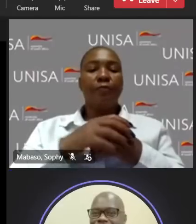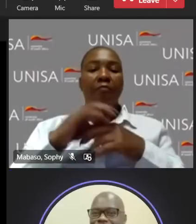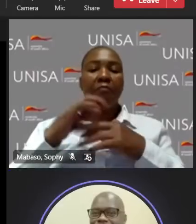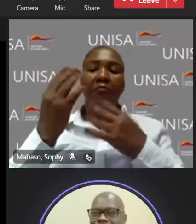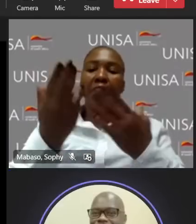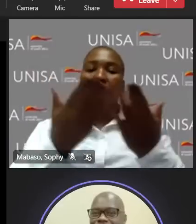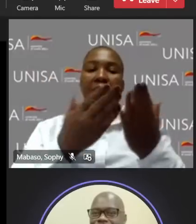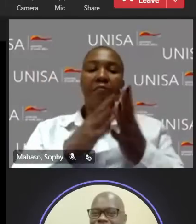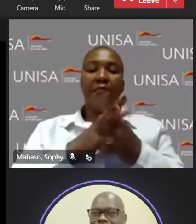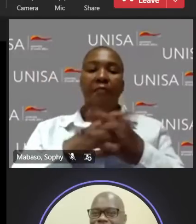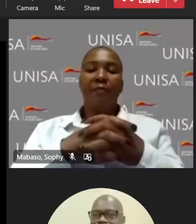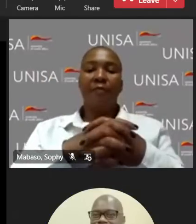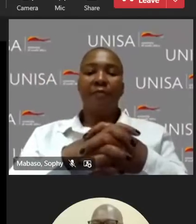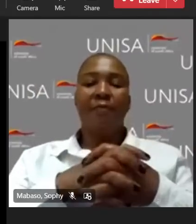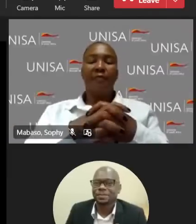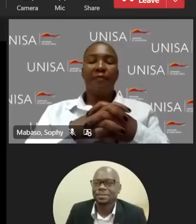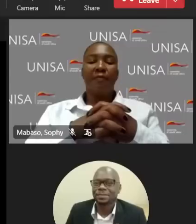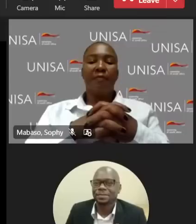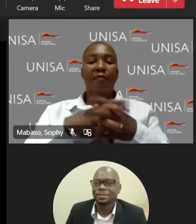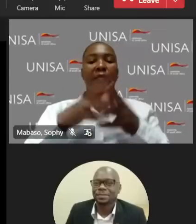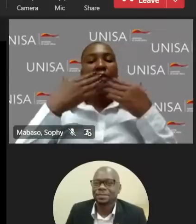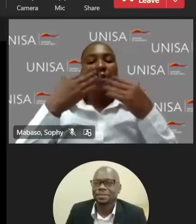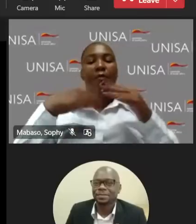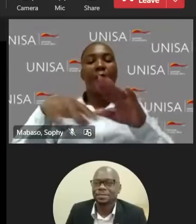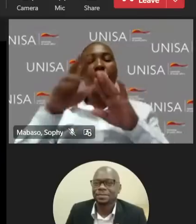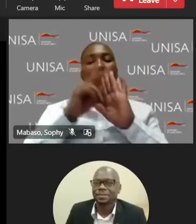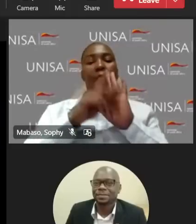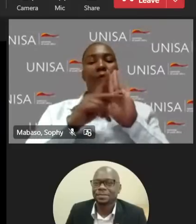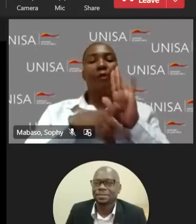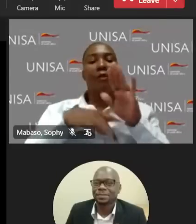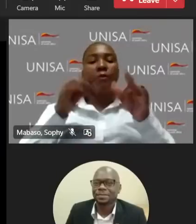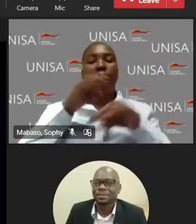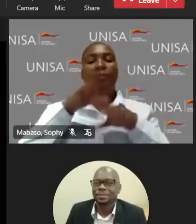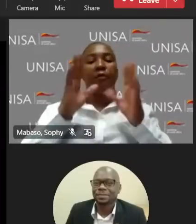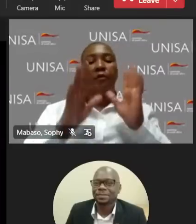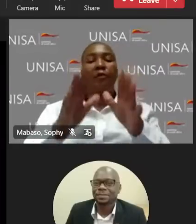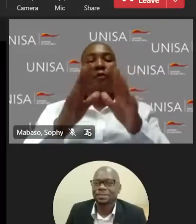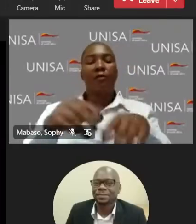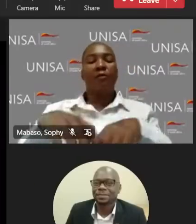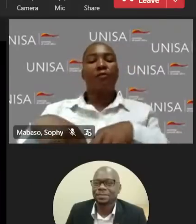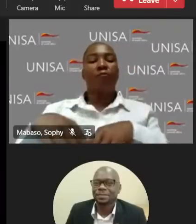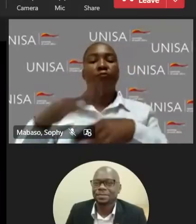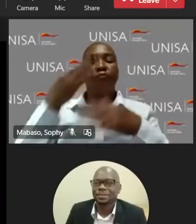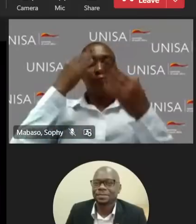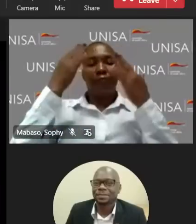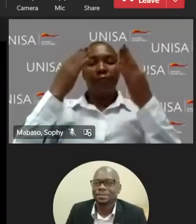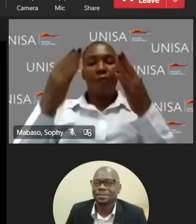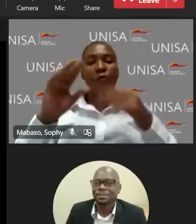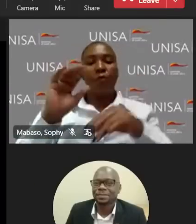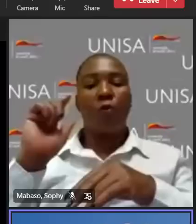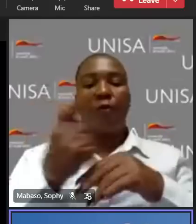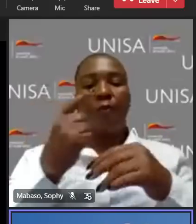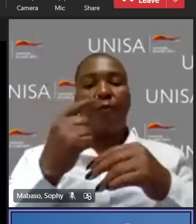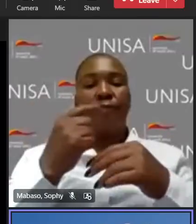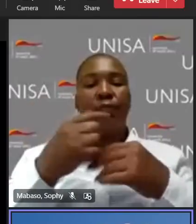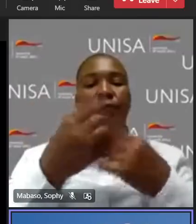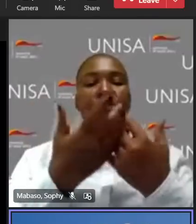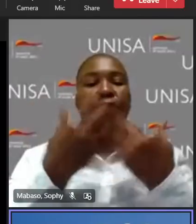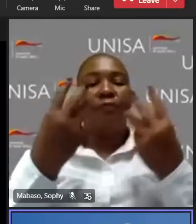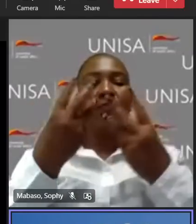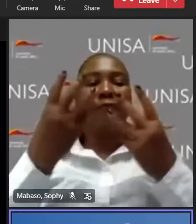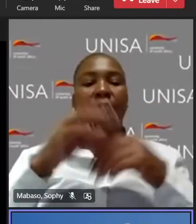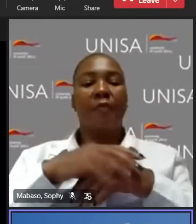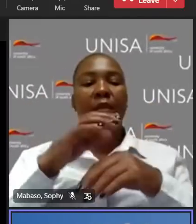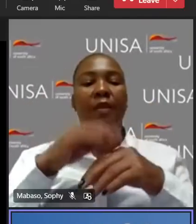Sam. Thank you, Program Director, and good afternoon to our colleagues, as well